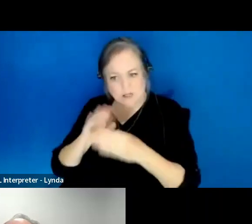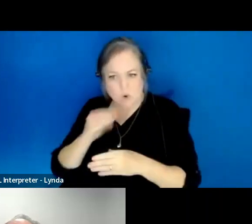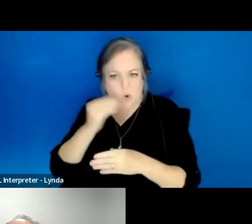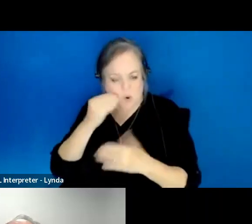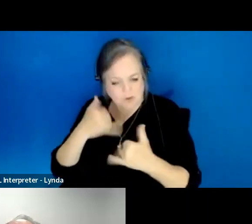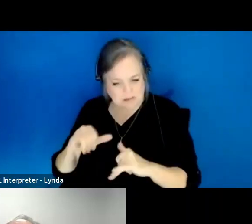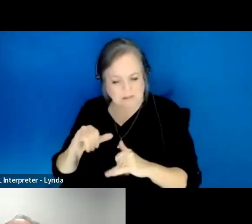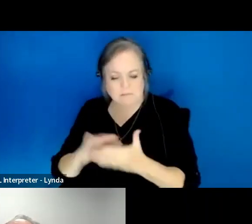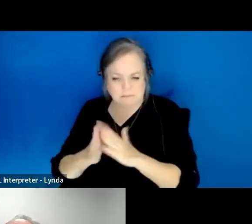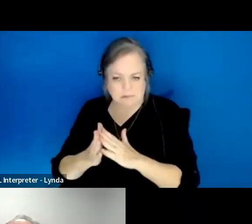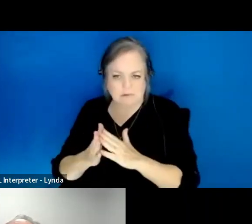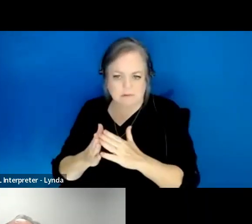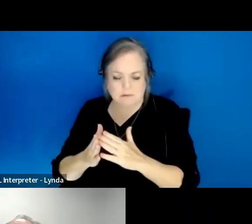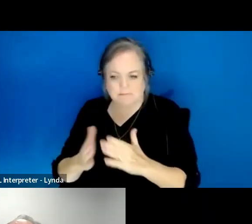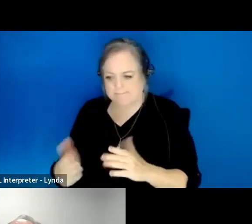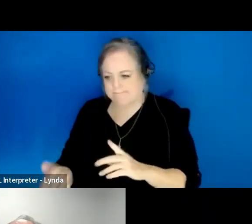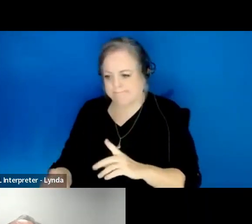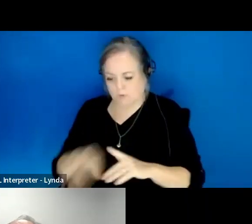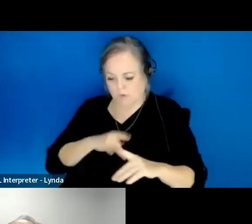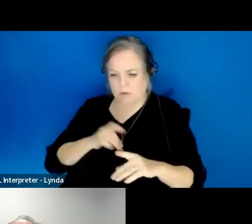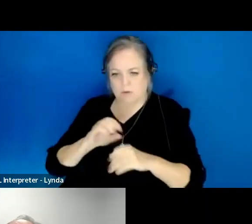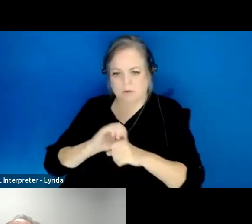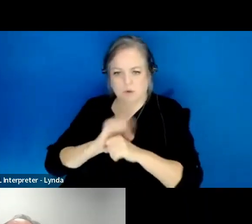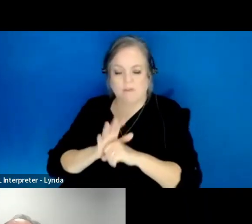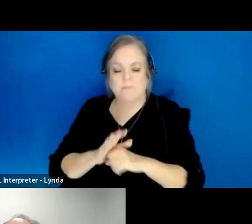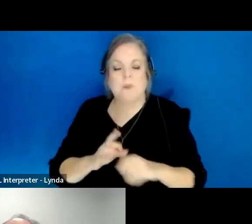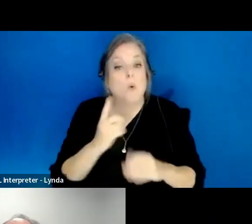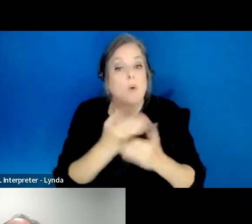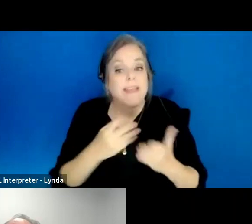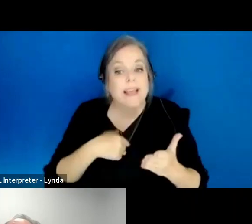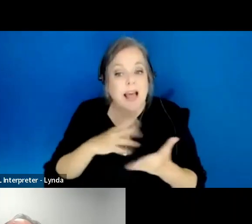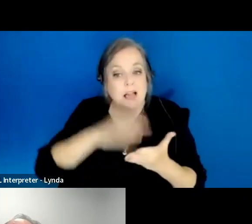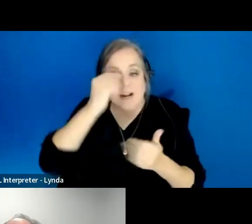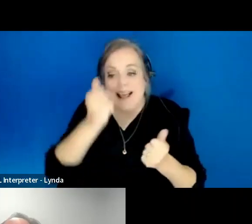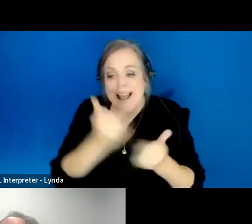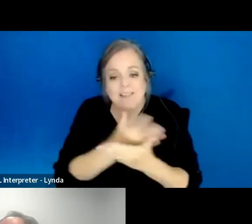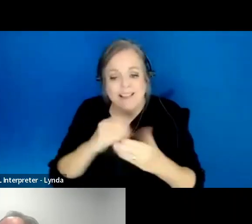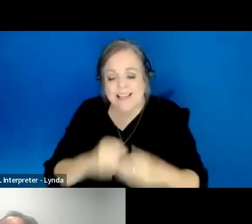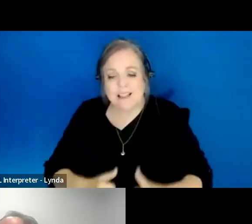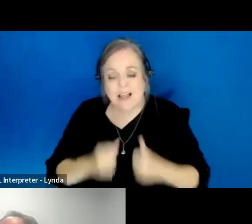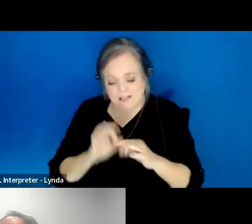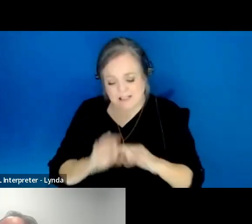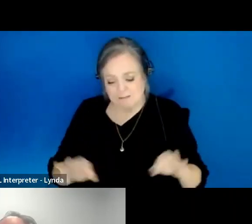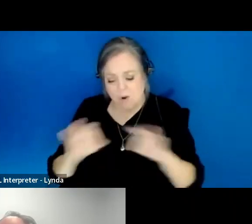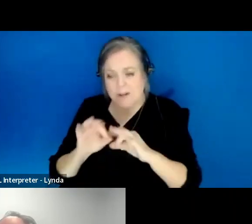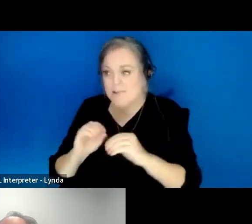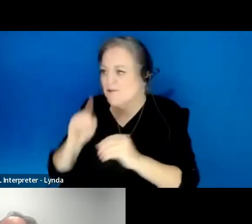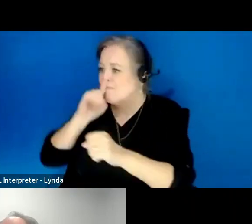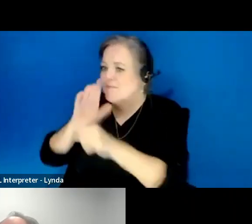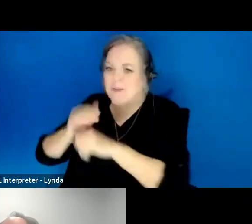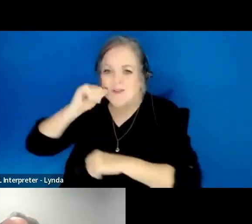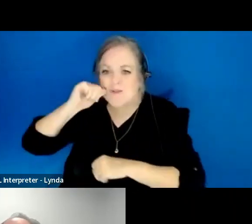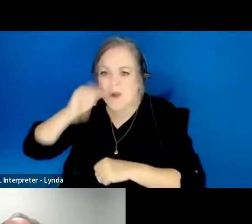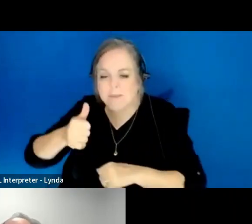But one thing I learned is every moment in life matters because you're not guaranteed tomorrow. Because I didn't